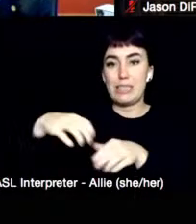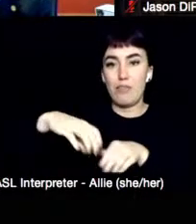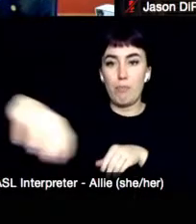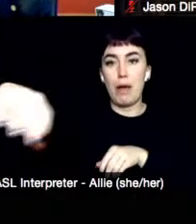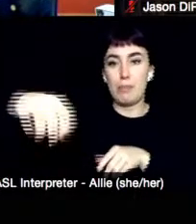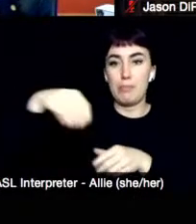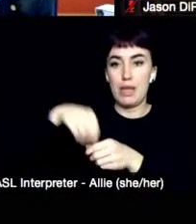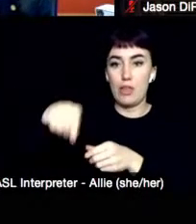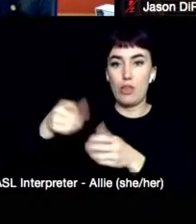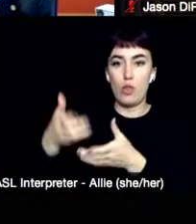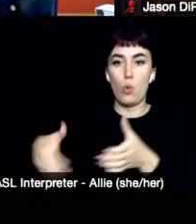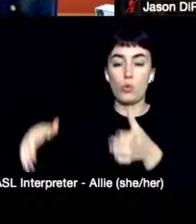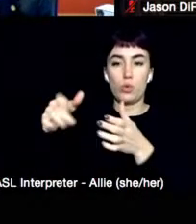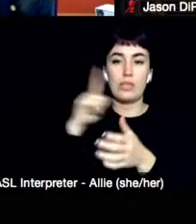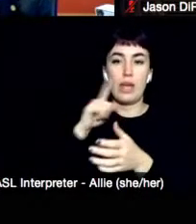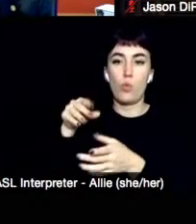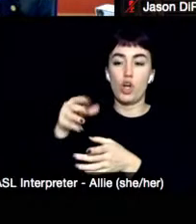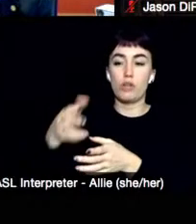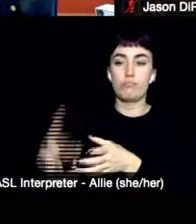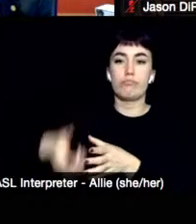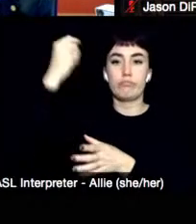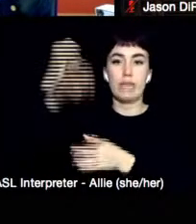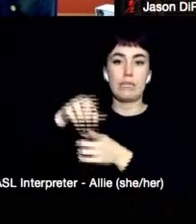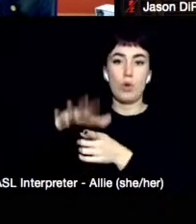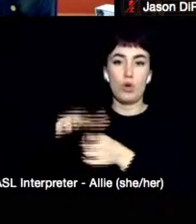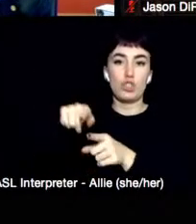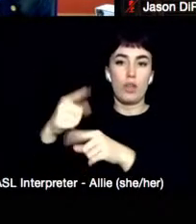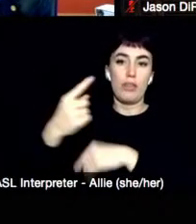those holes that were exposed earlier in the day.